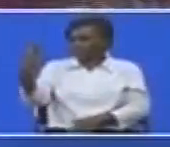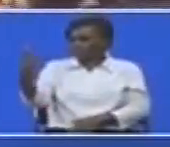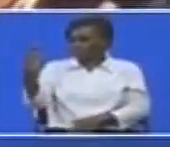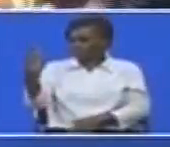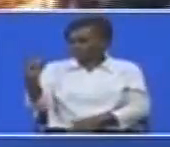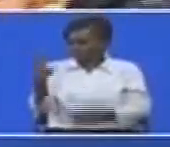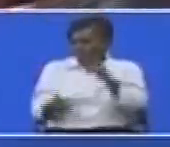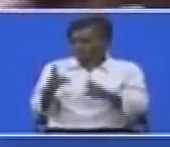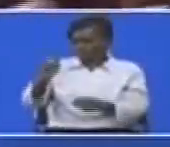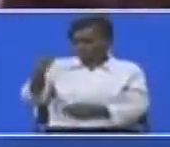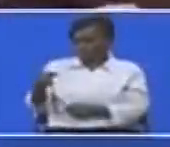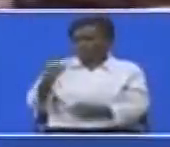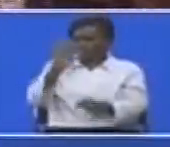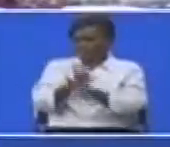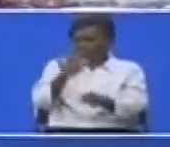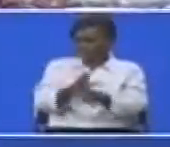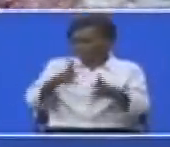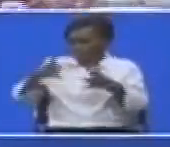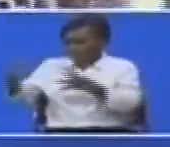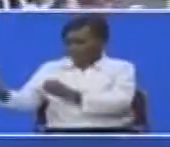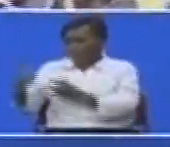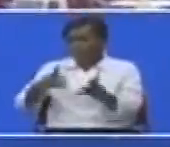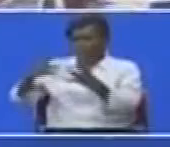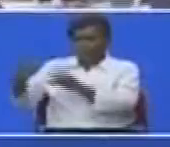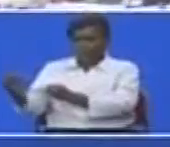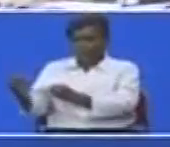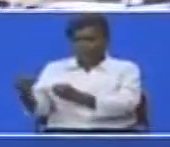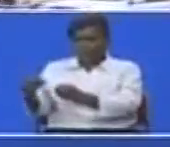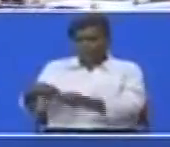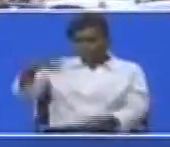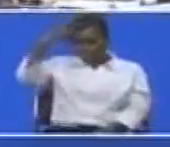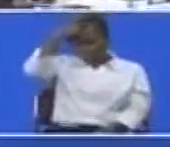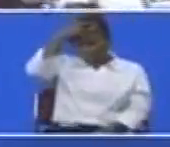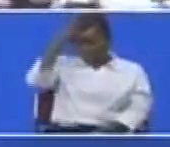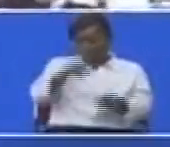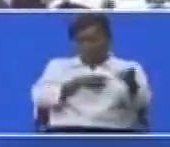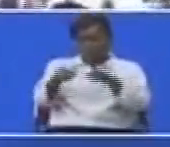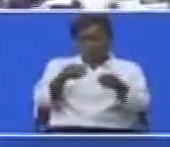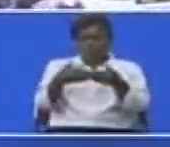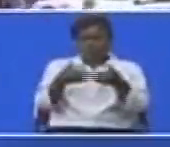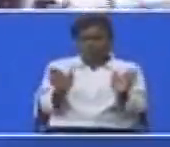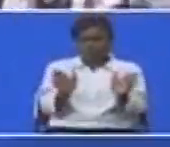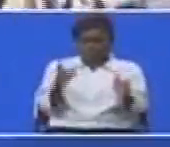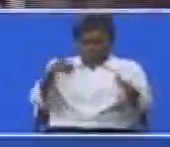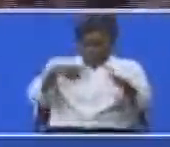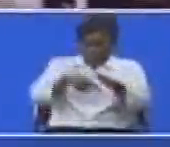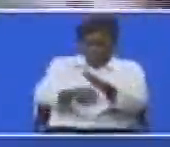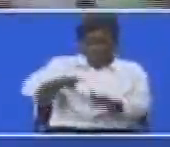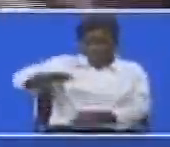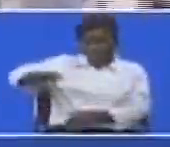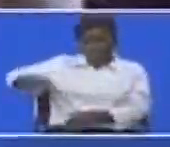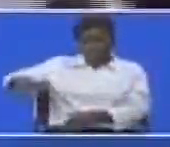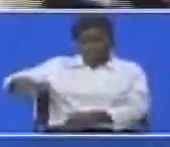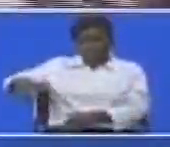122,000, but most have since fled. Francis traveled in his open pop mobile into the heart of